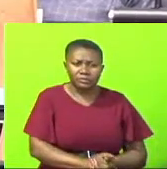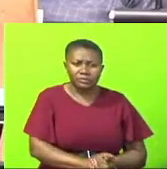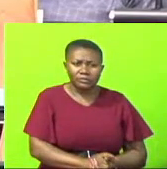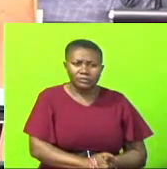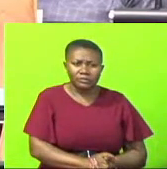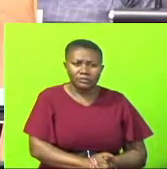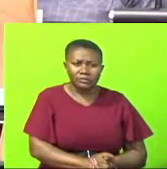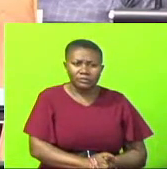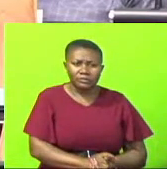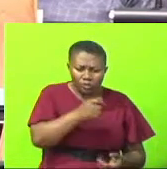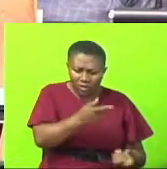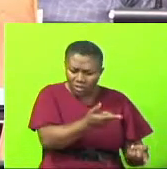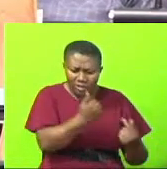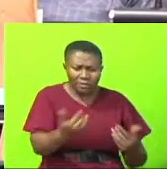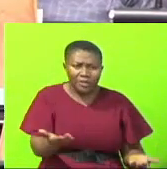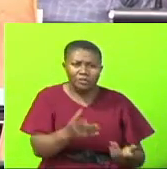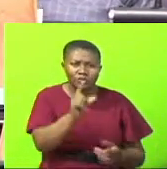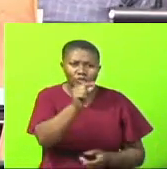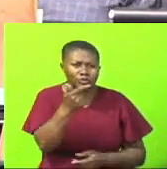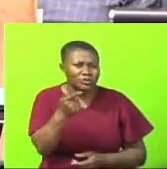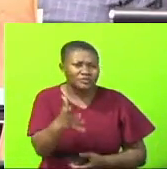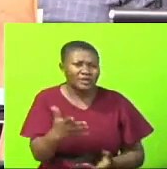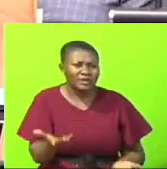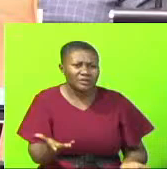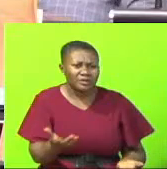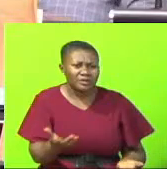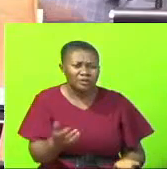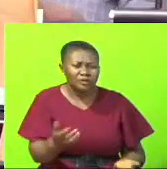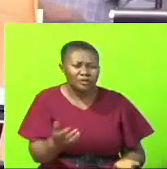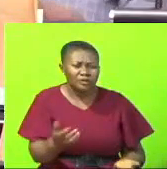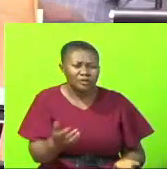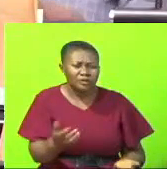2025. That doesn't make sense.